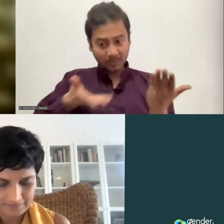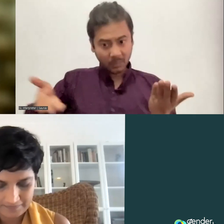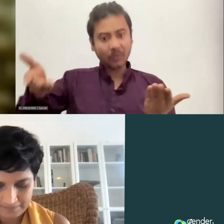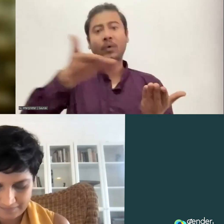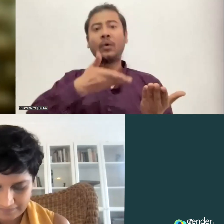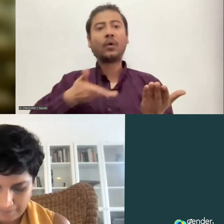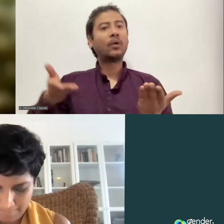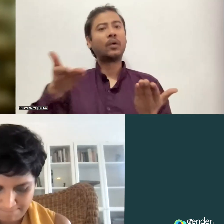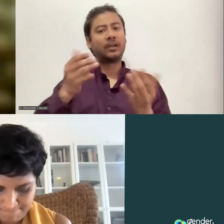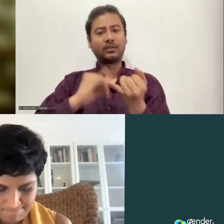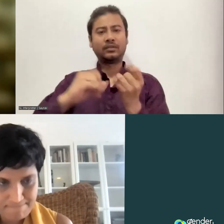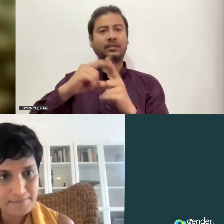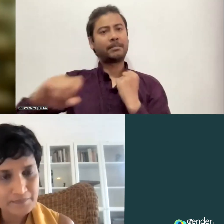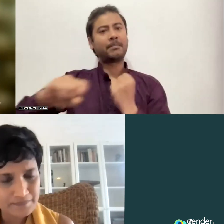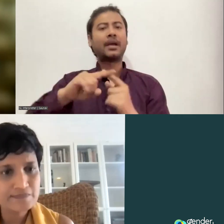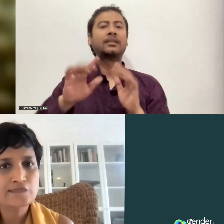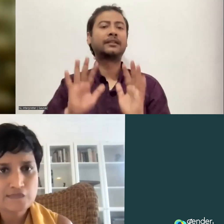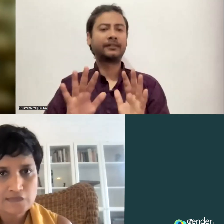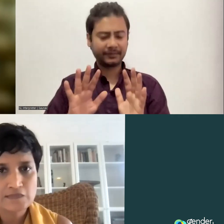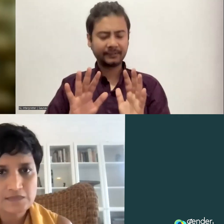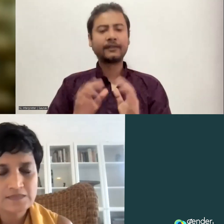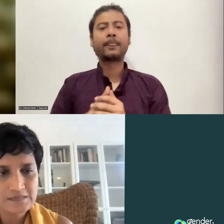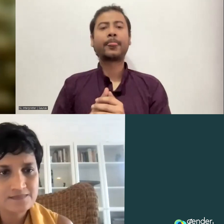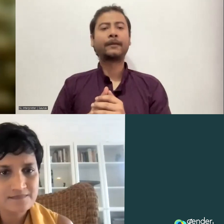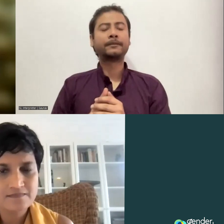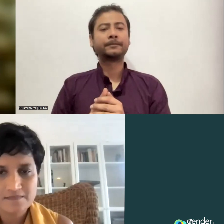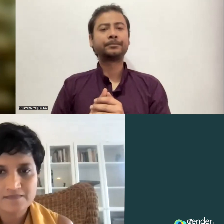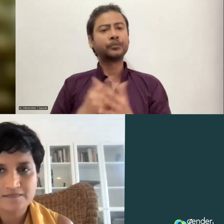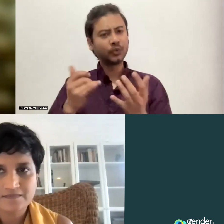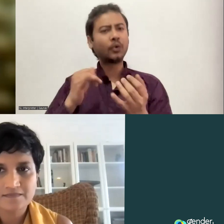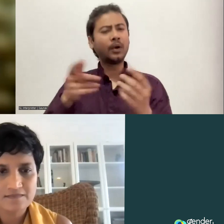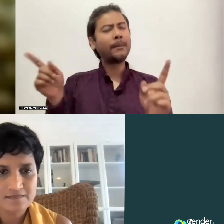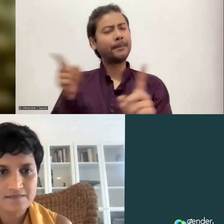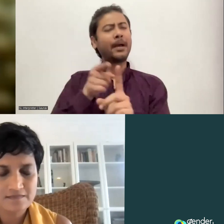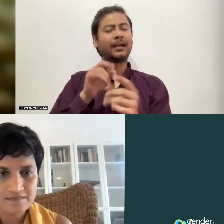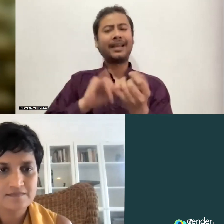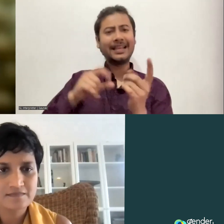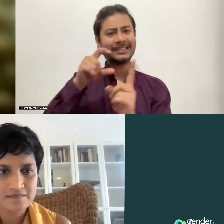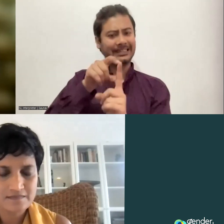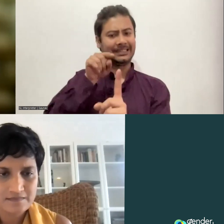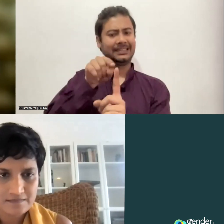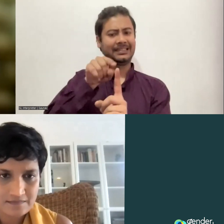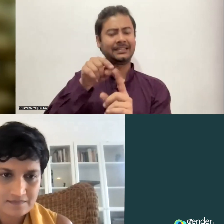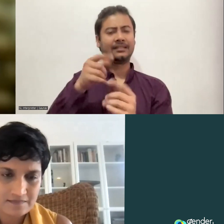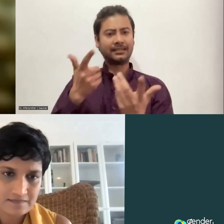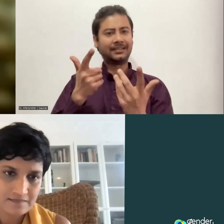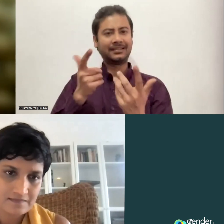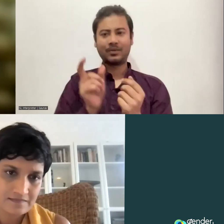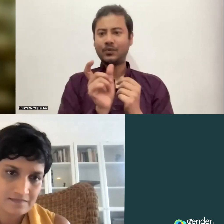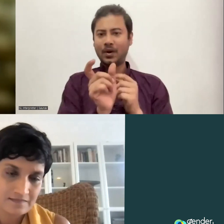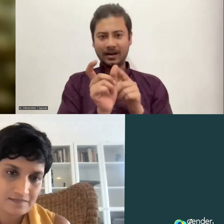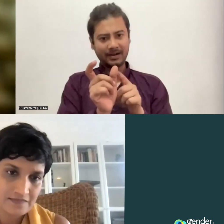of get back into this two-way design and dig deeper a little bit. But before we get there, Sandhya, what drew